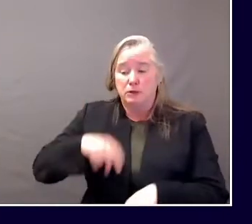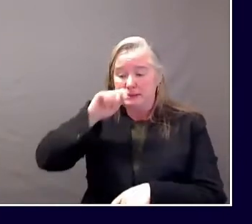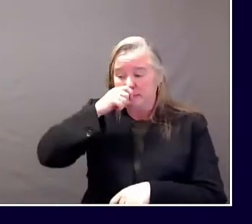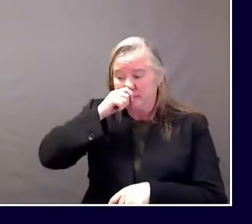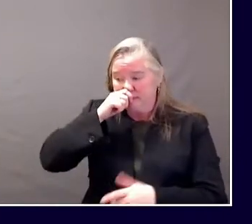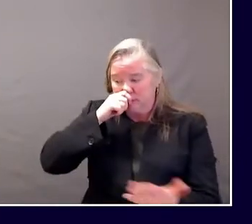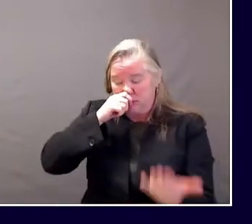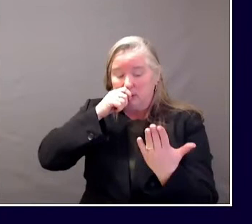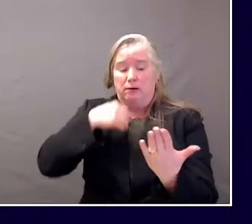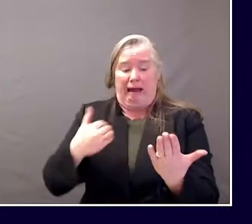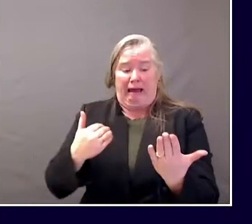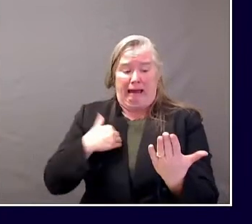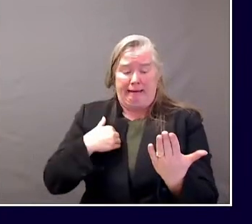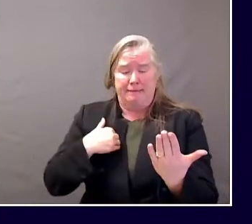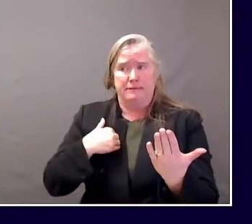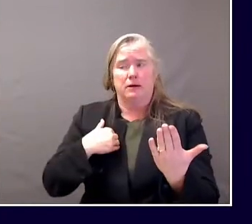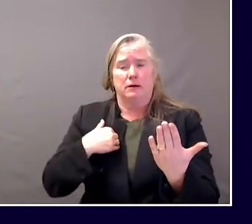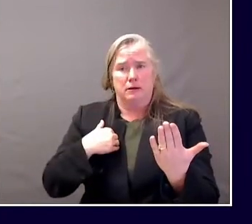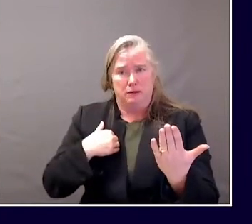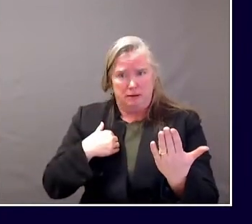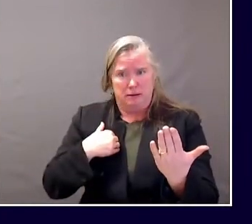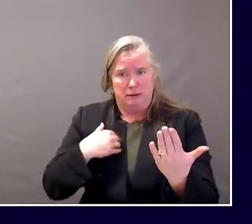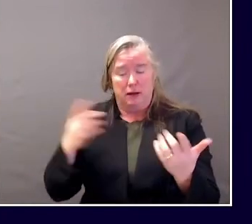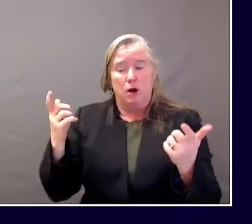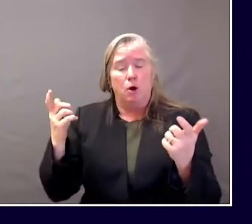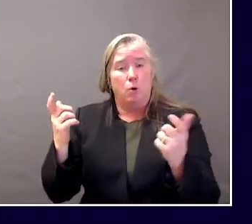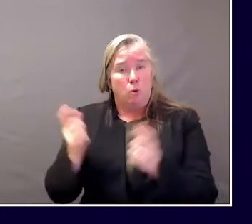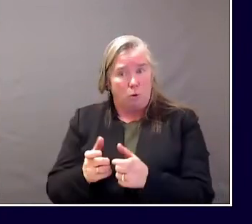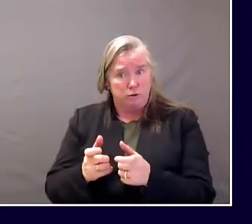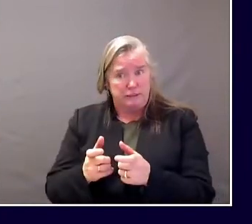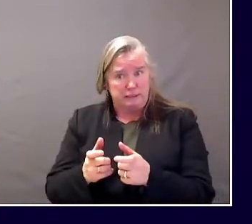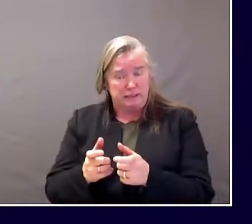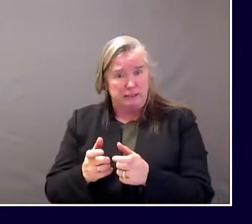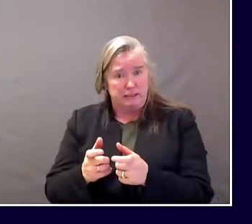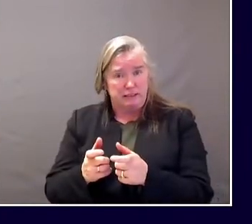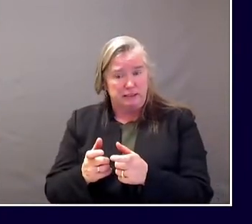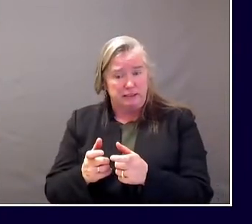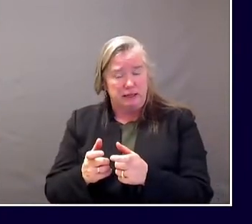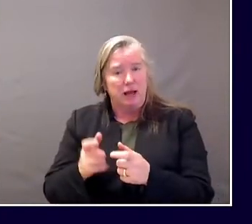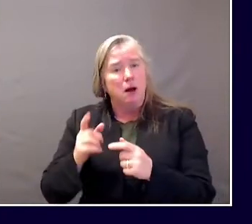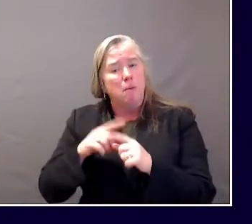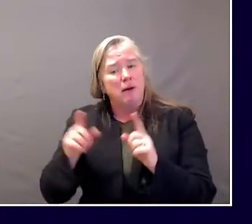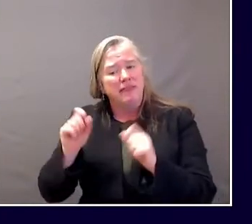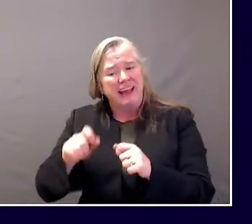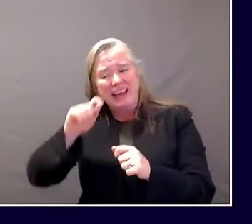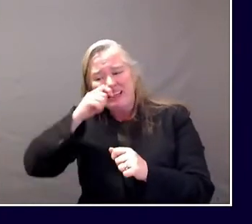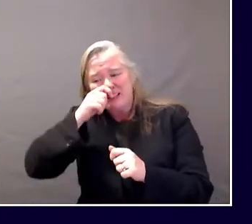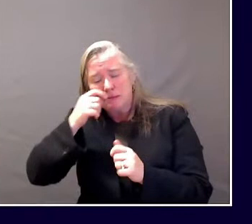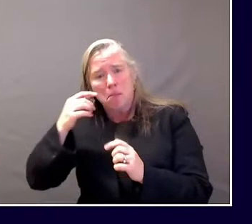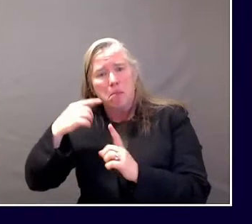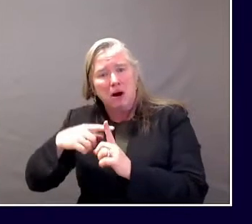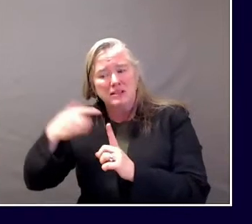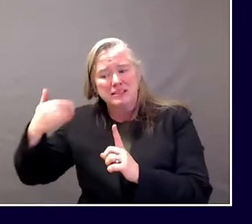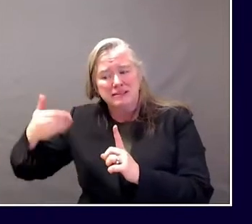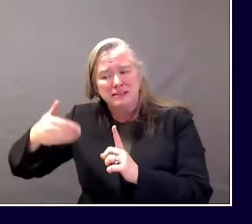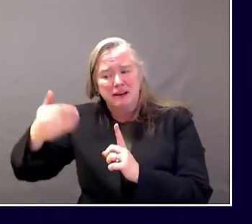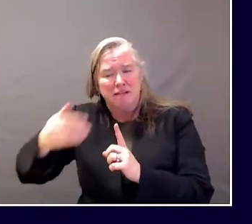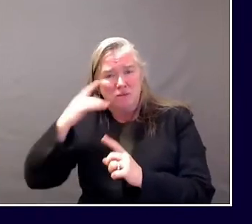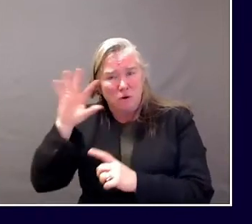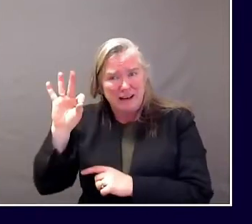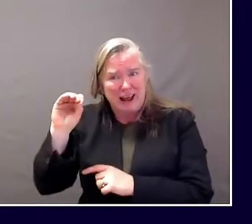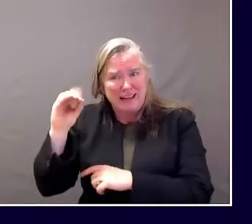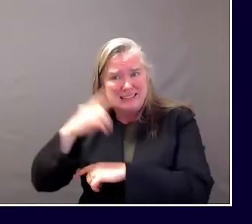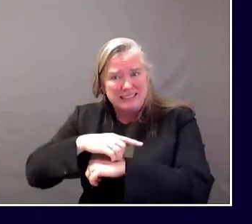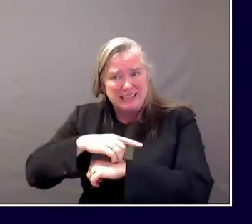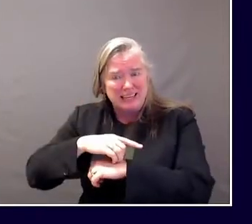their quarantine, but they can still, is it true that they can still test positive for up to 90 days afterwards? And if so, is that why